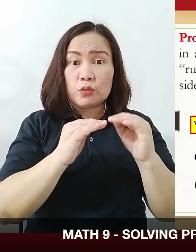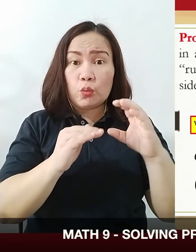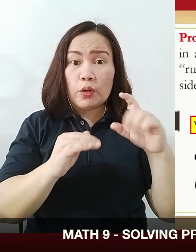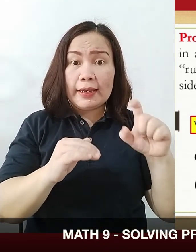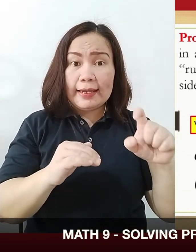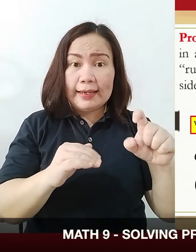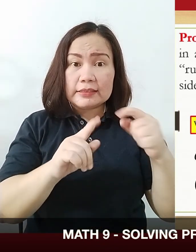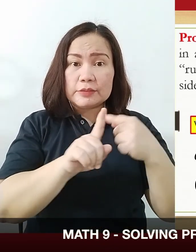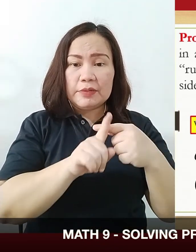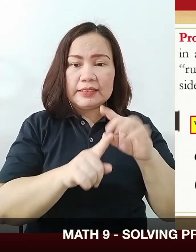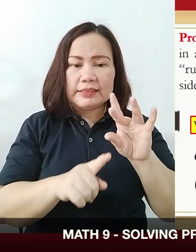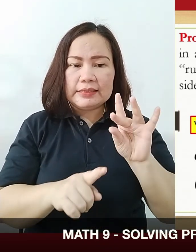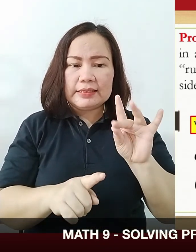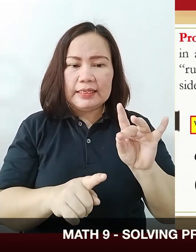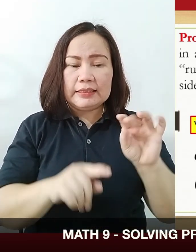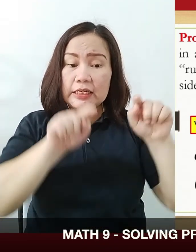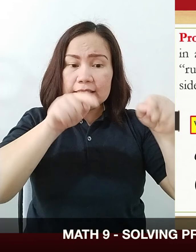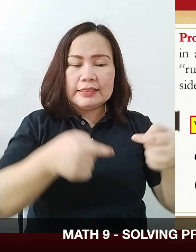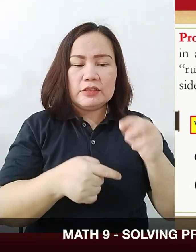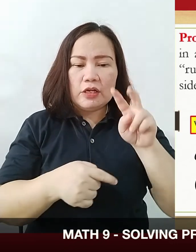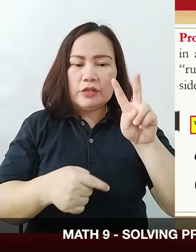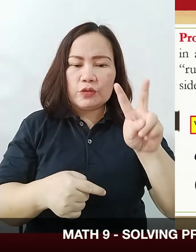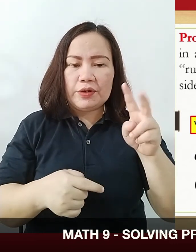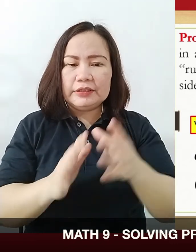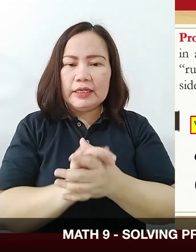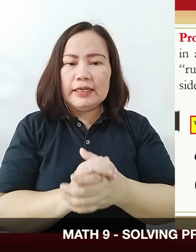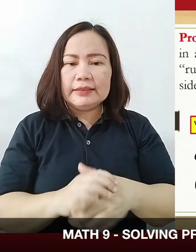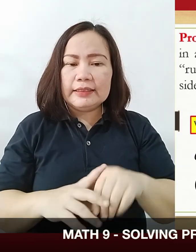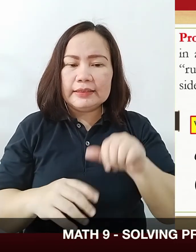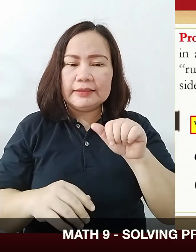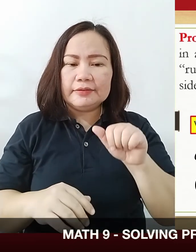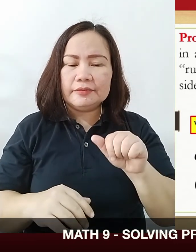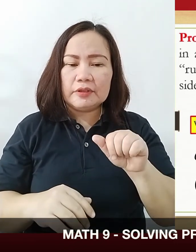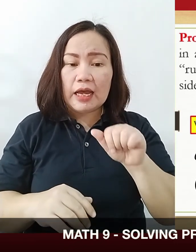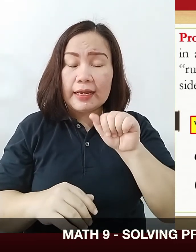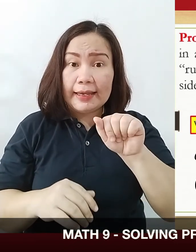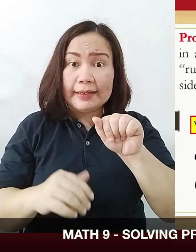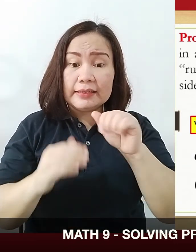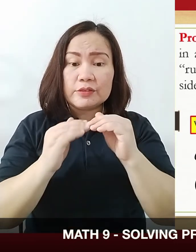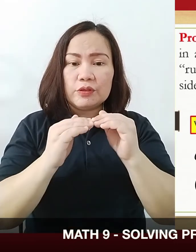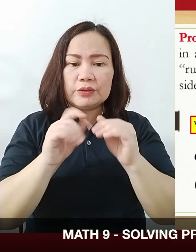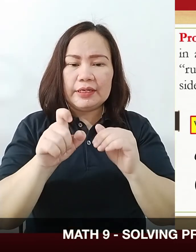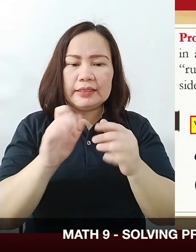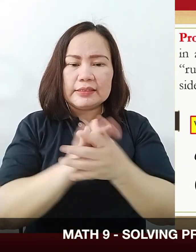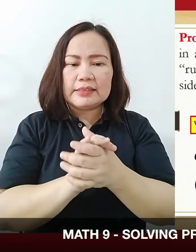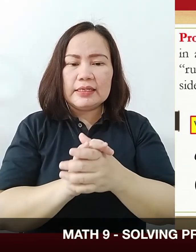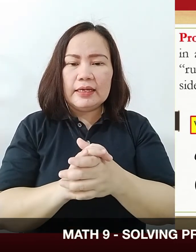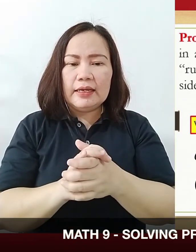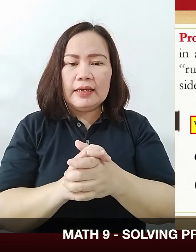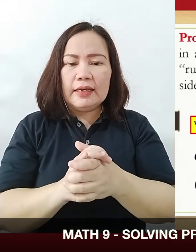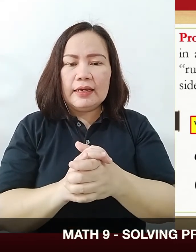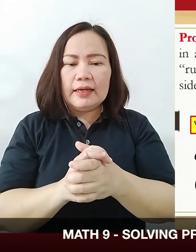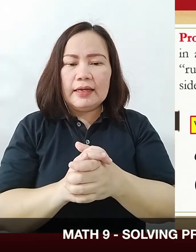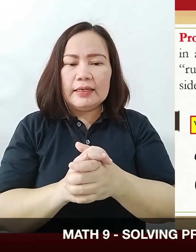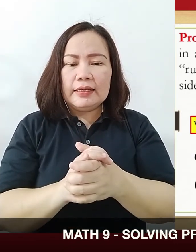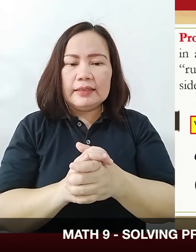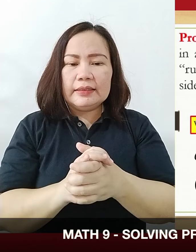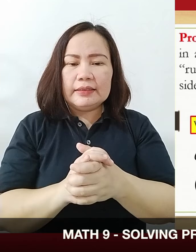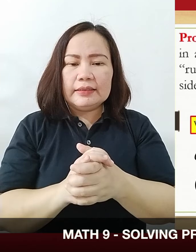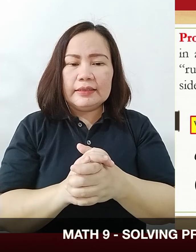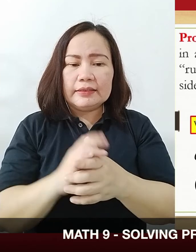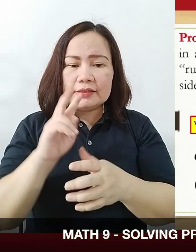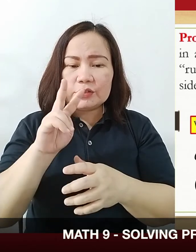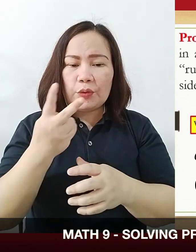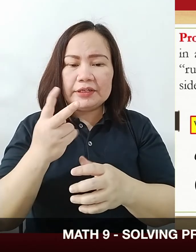8 squared. And then our A is x, so that is x squared. Plus, our B